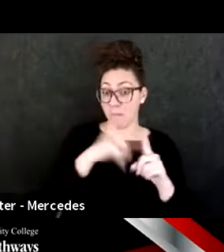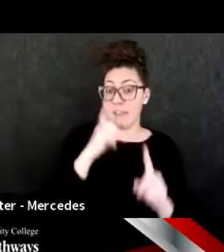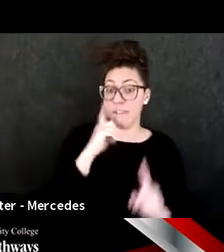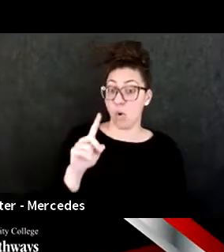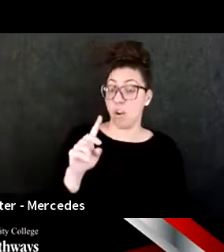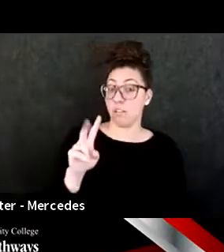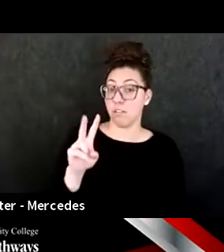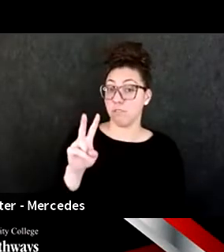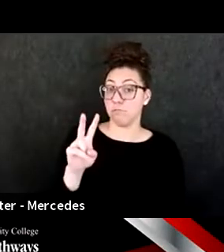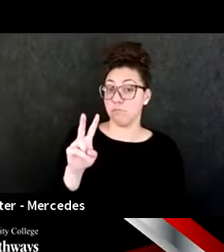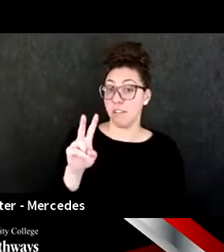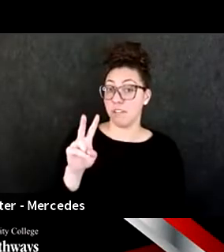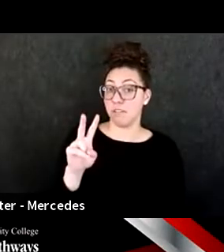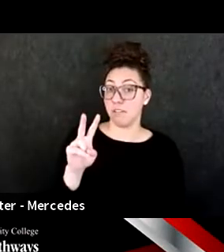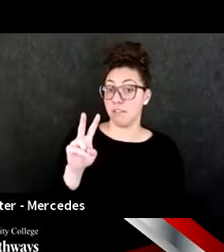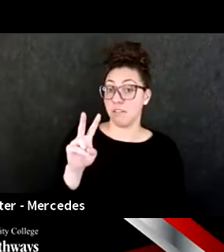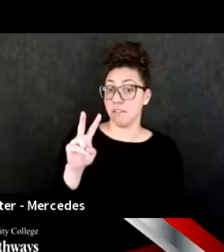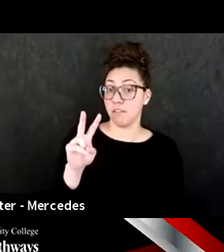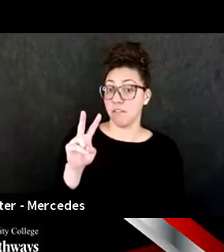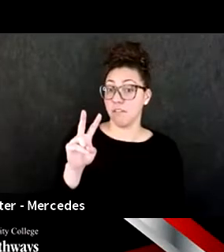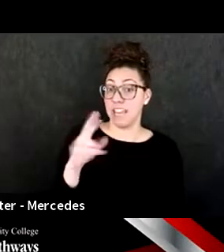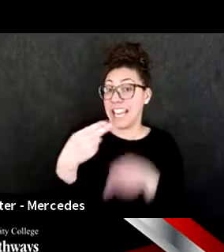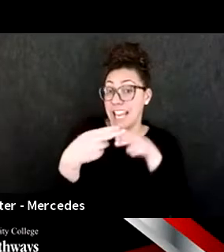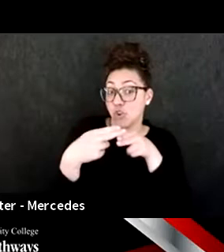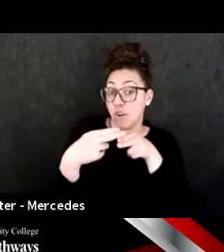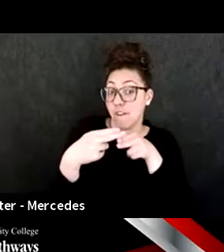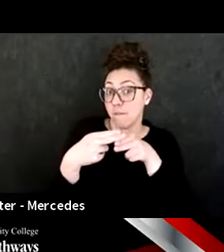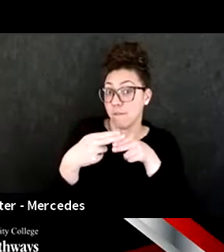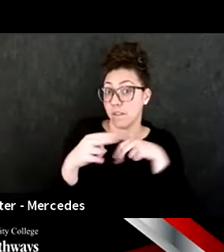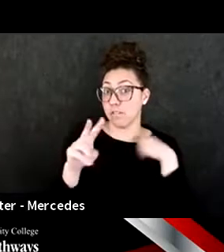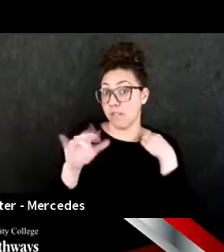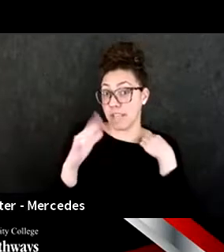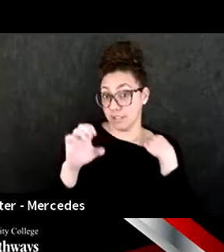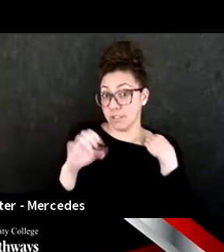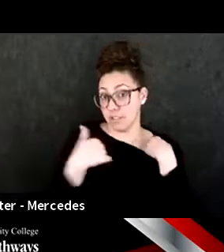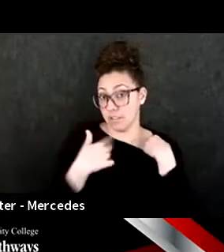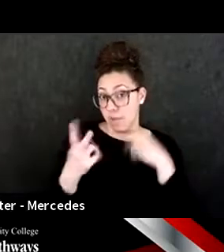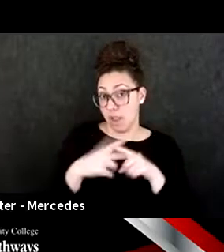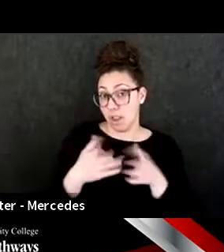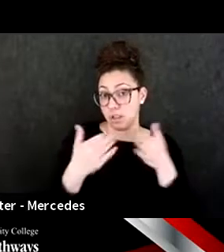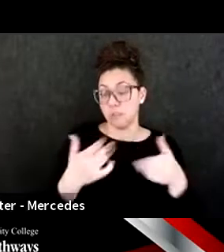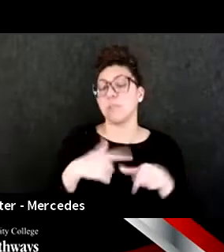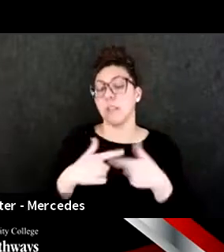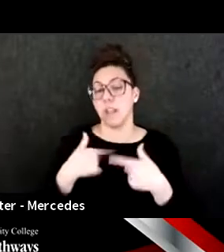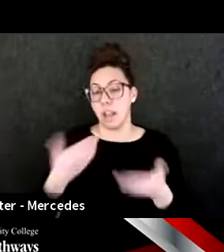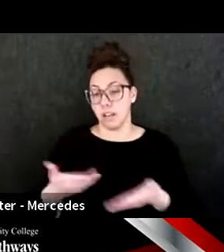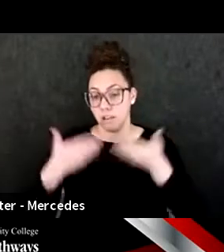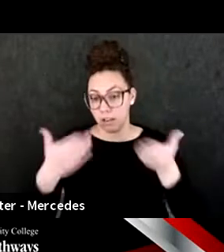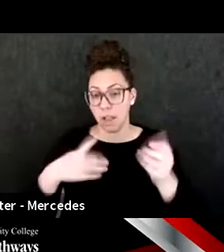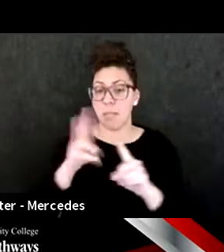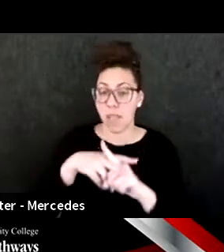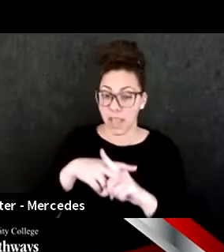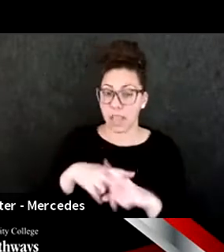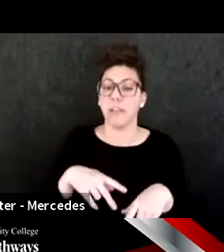did that. And after I did that, I applied to be the Vice President of Instruction Student Services at the